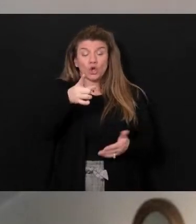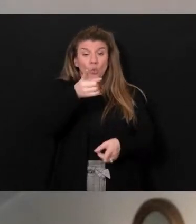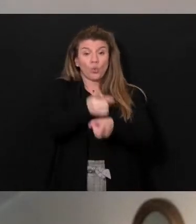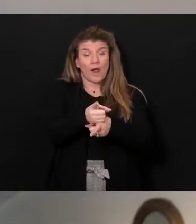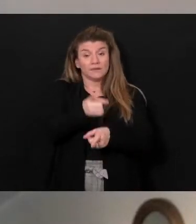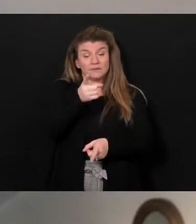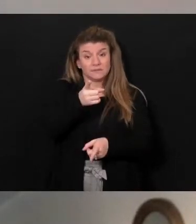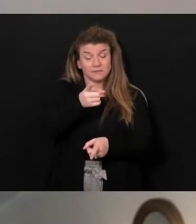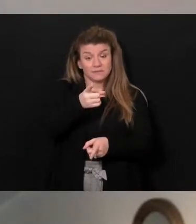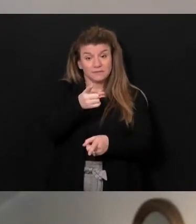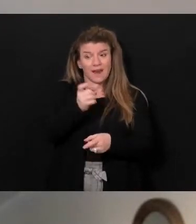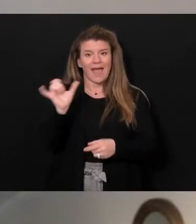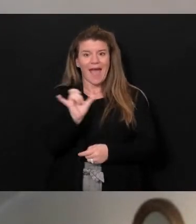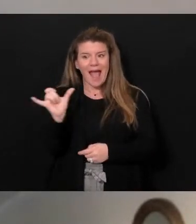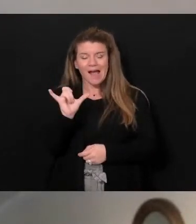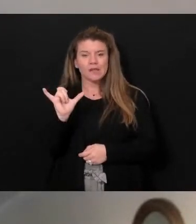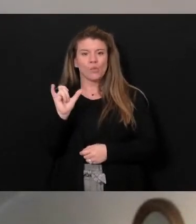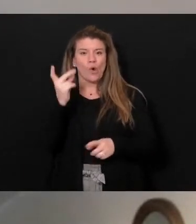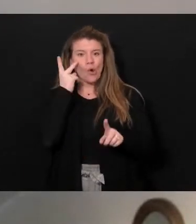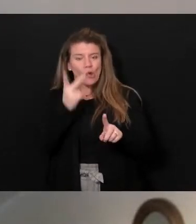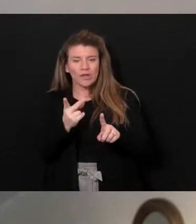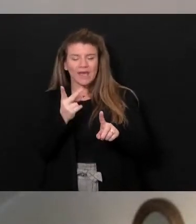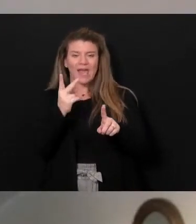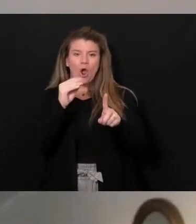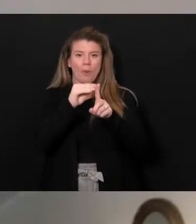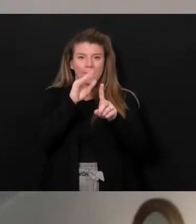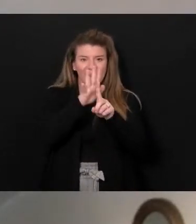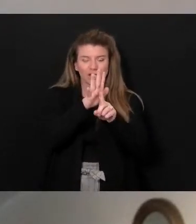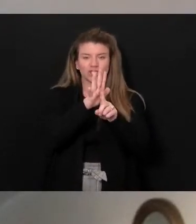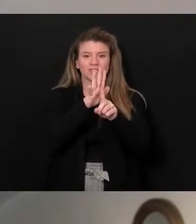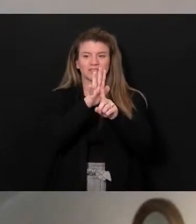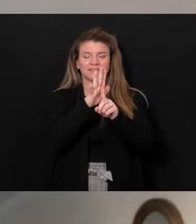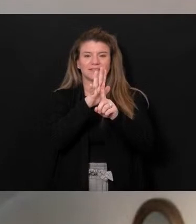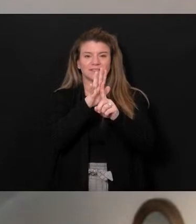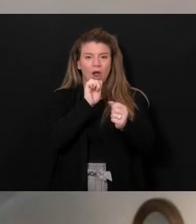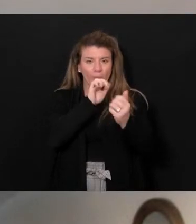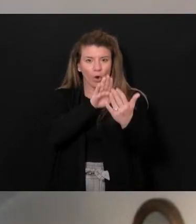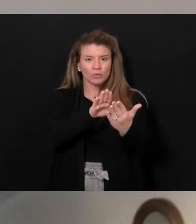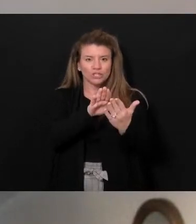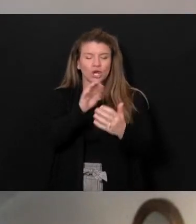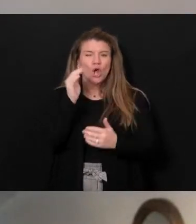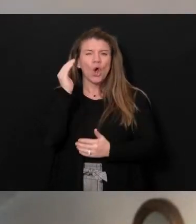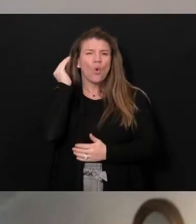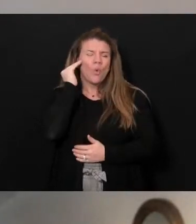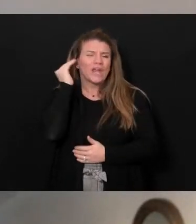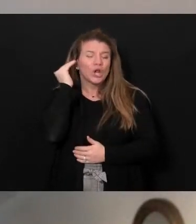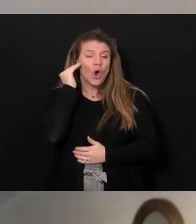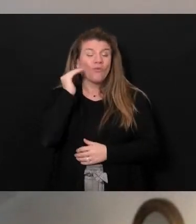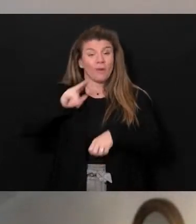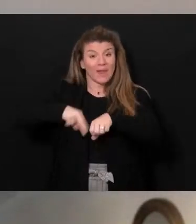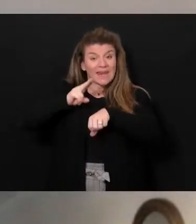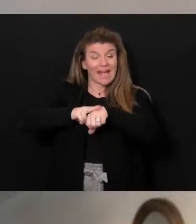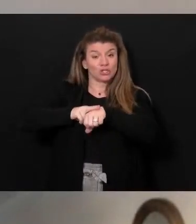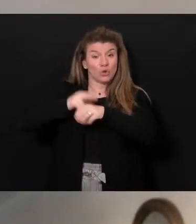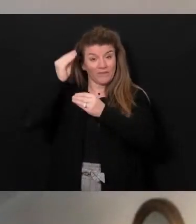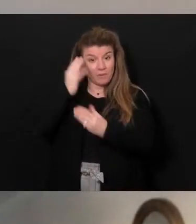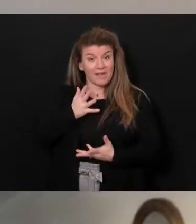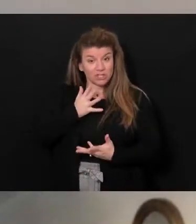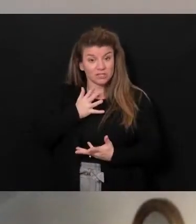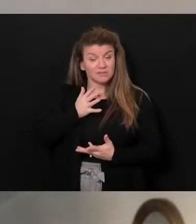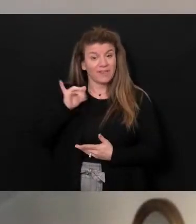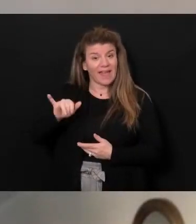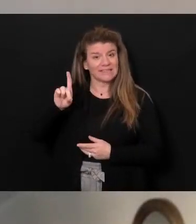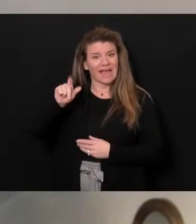exactly right. And as we look at our population approach, we know from the national data,